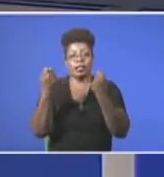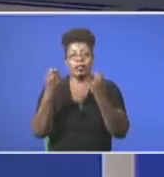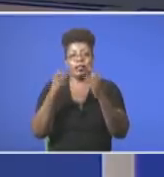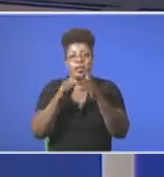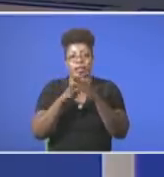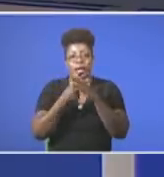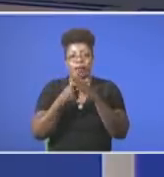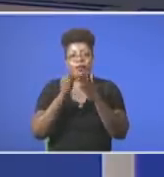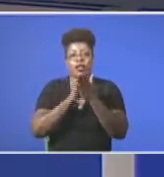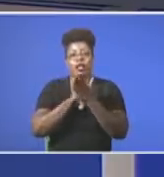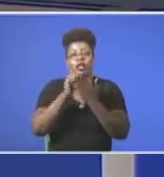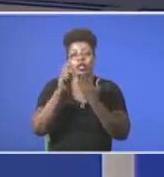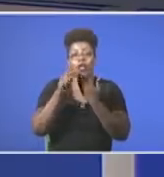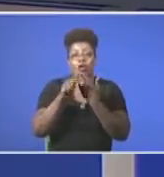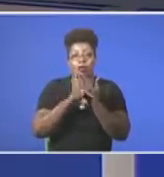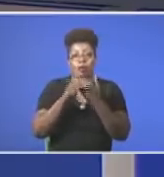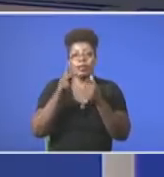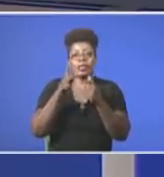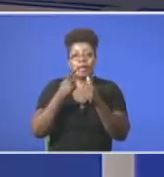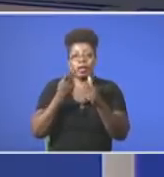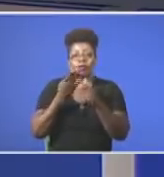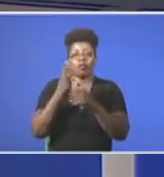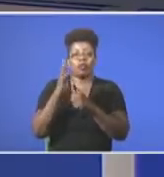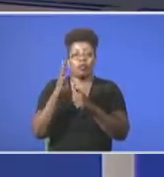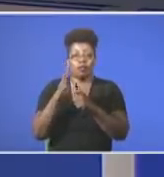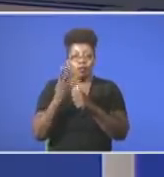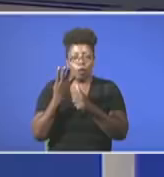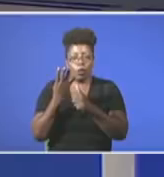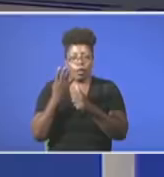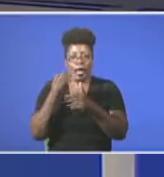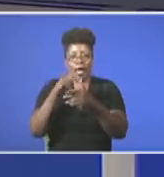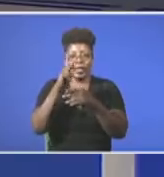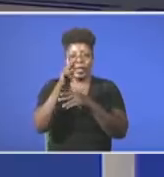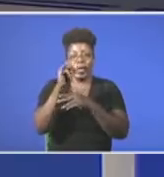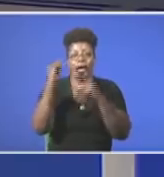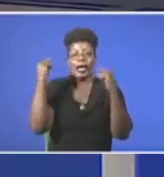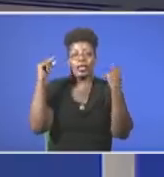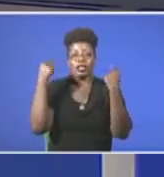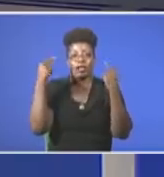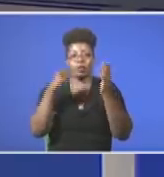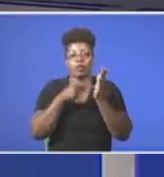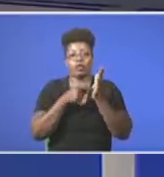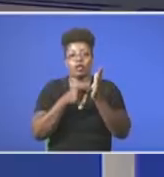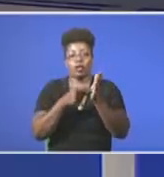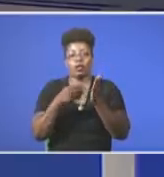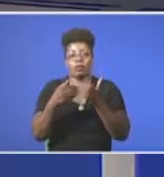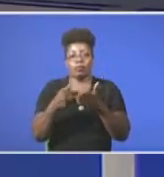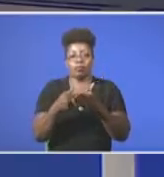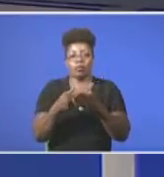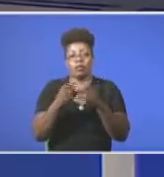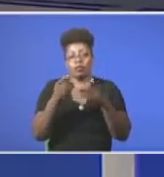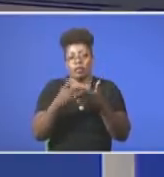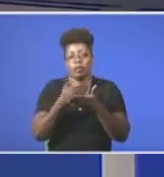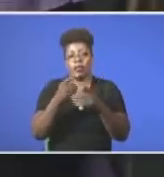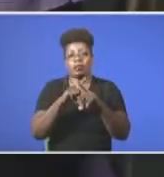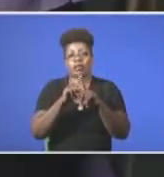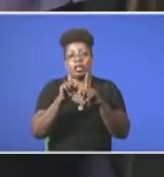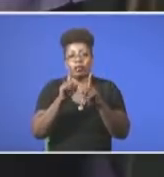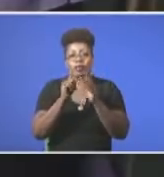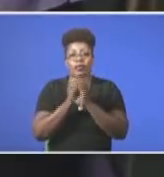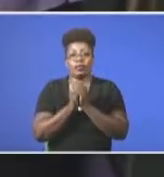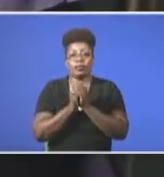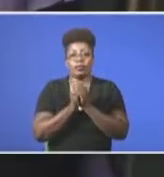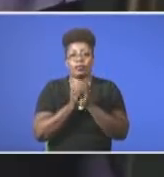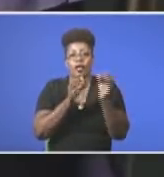is set for November 2nd through the 4th at the Kendall Isaacs Gym. It will feature a unique setup. In order